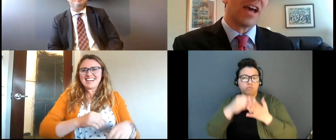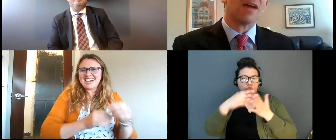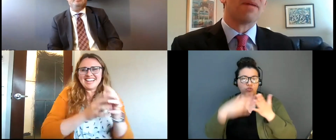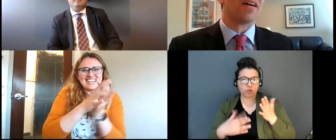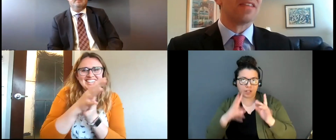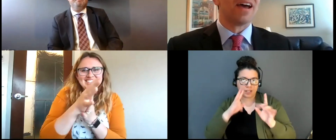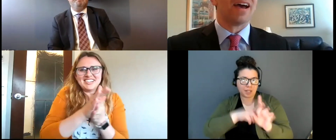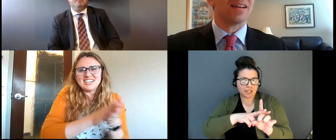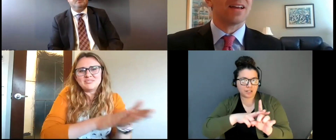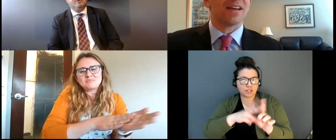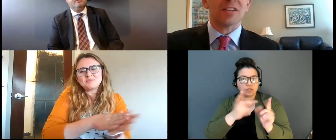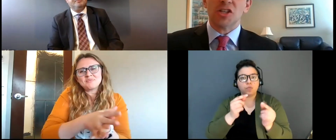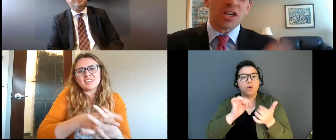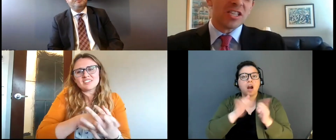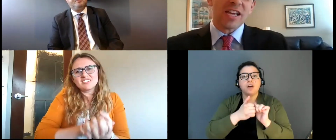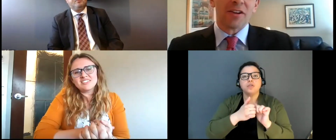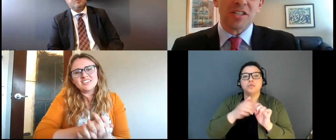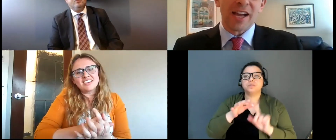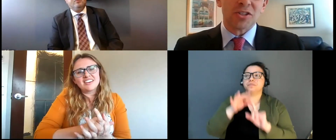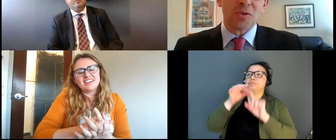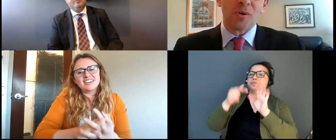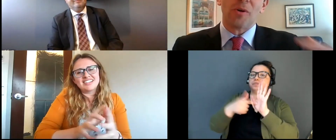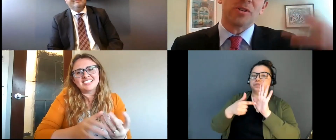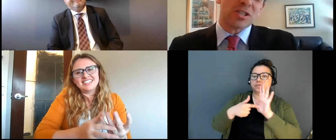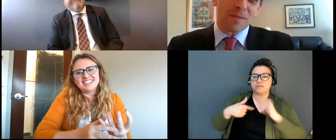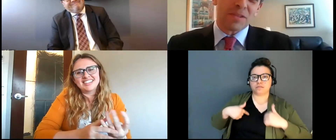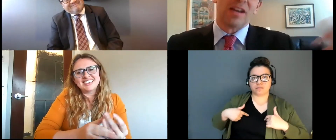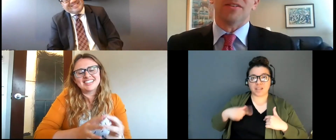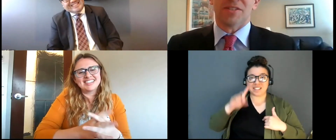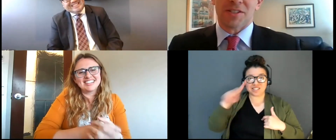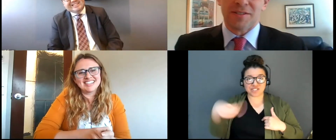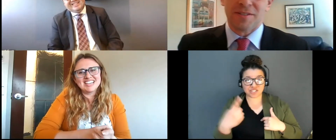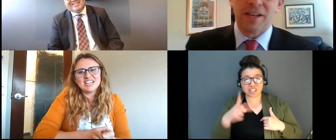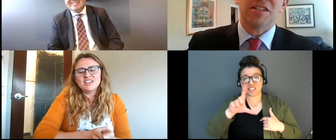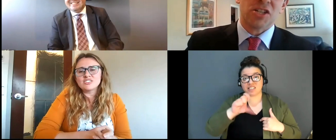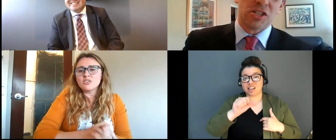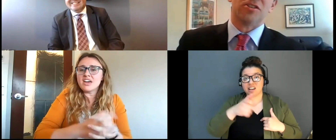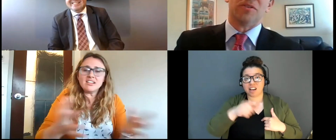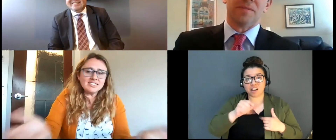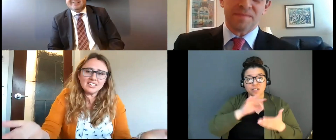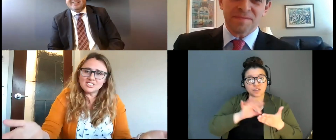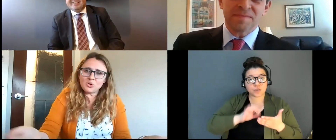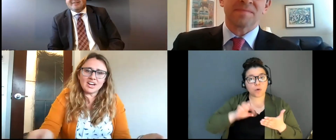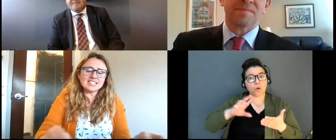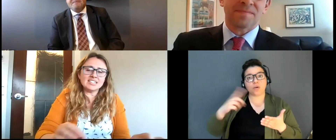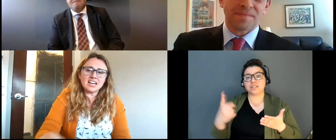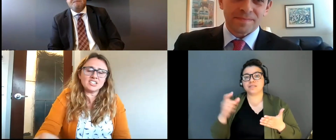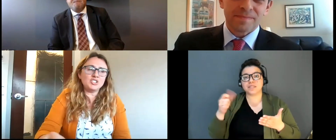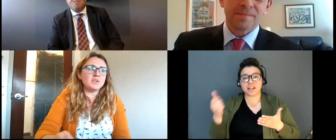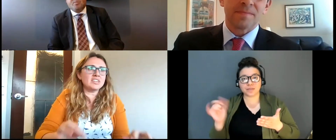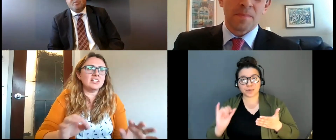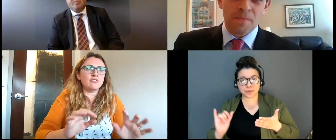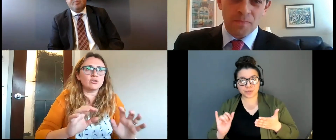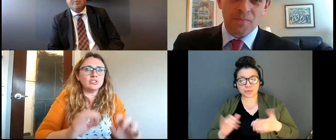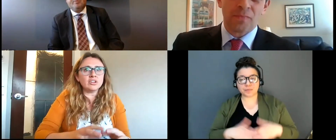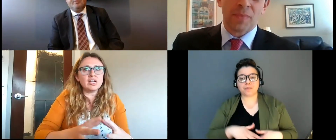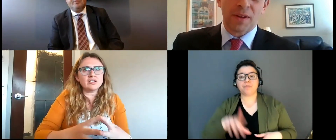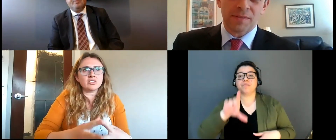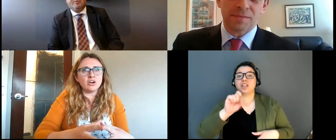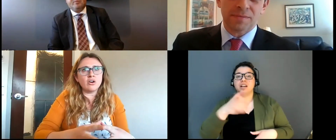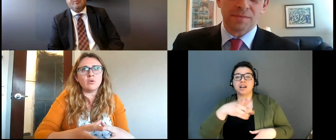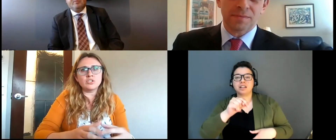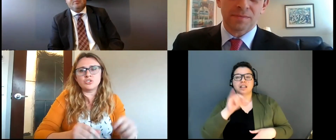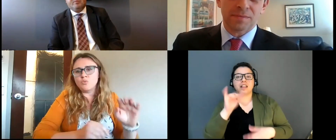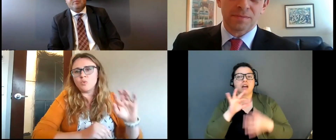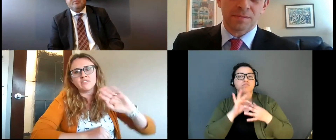what would you say about that? Is it just the LSAT score, or is it something else in addition to? So the LSAT score has a lot to do with it if you're looking